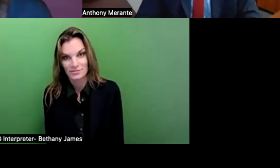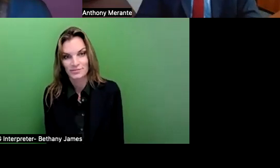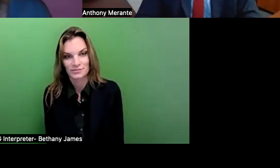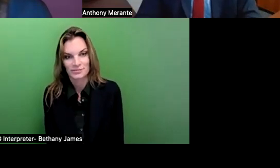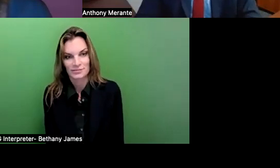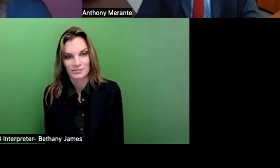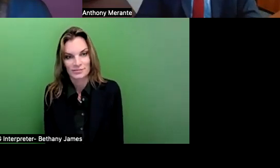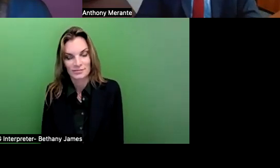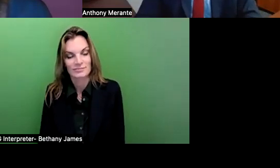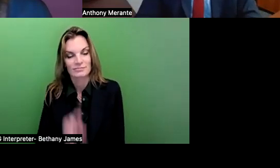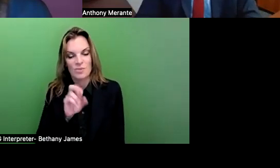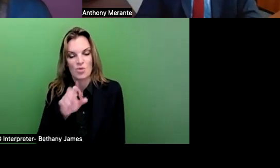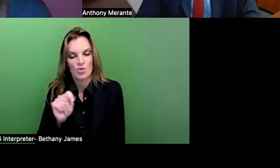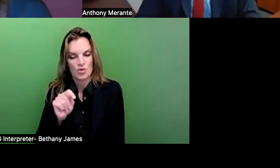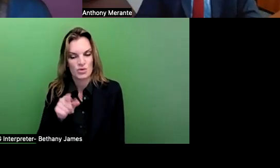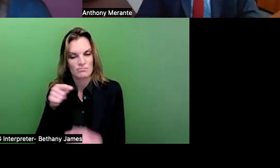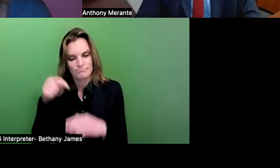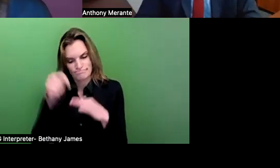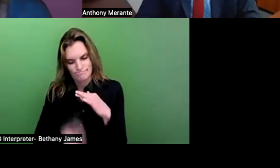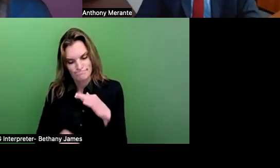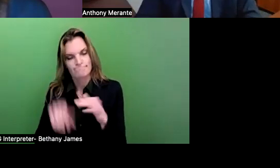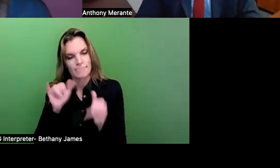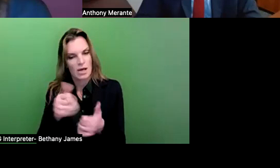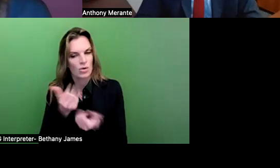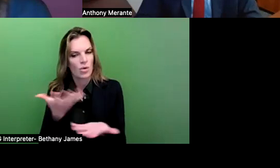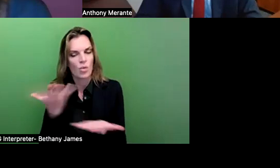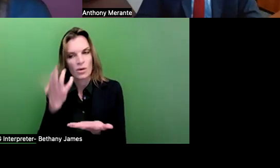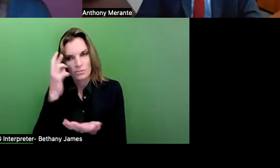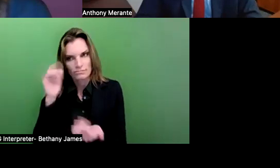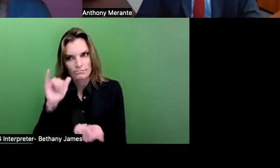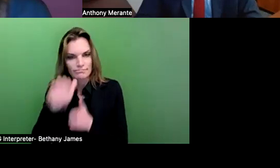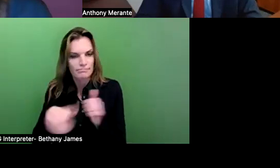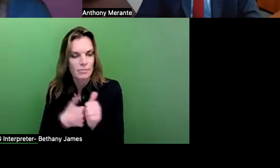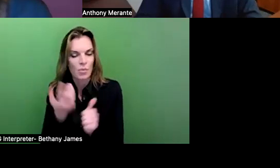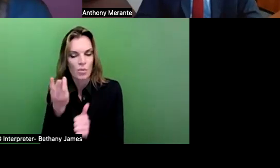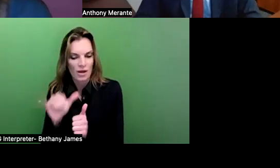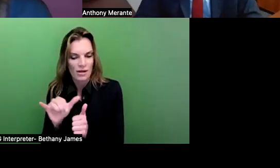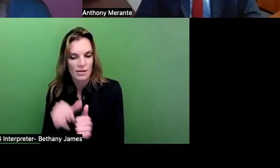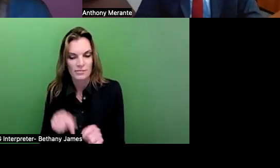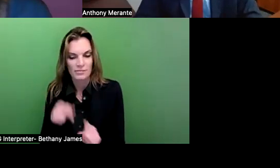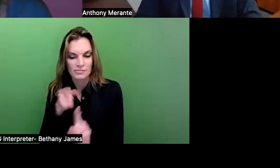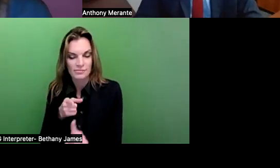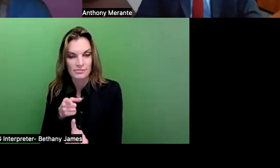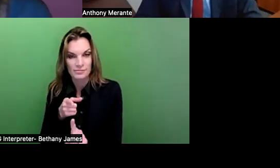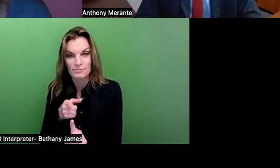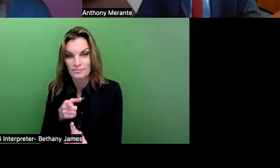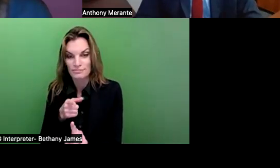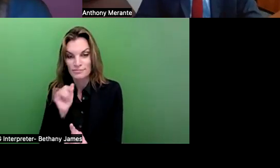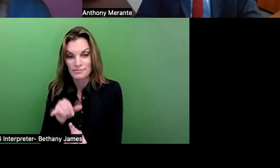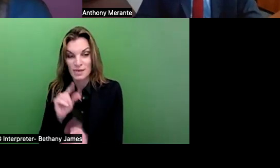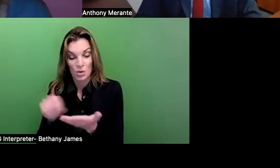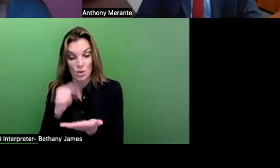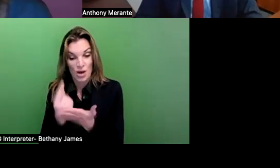Root causes, that's what we're going down to again. Okay, again, the graduation rate again is a nice puffy number, but as I